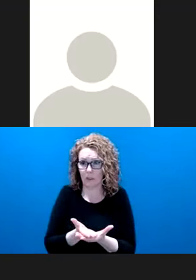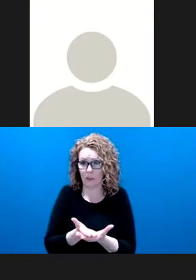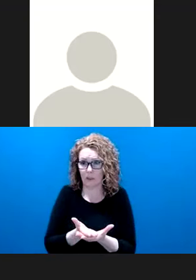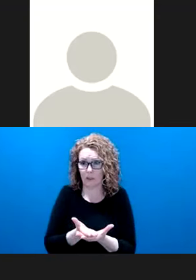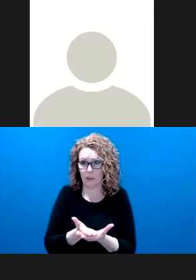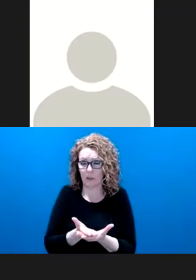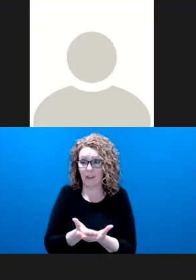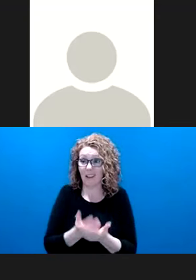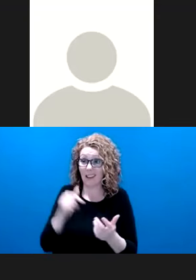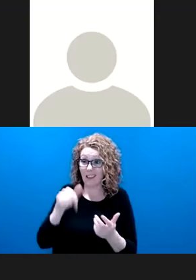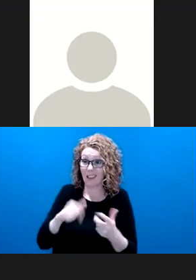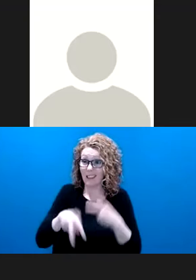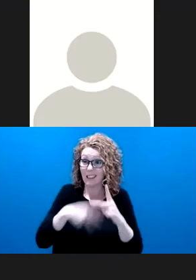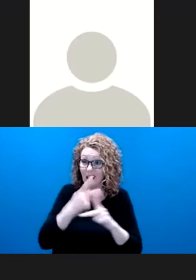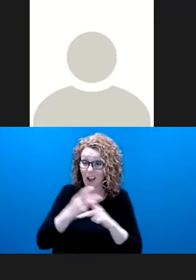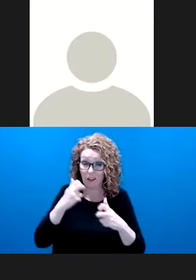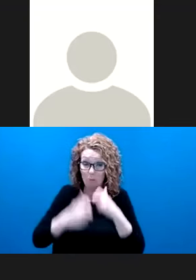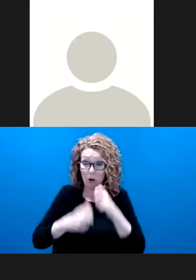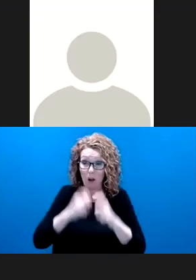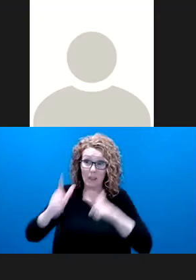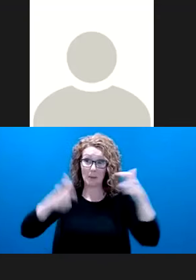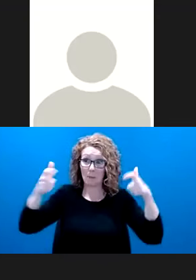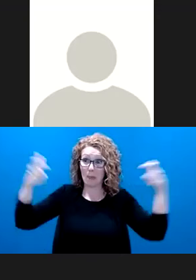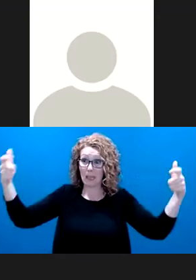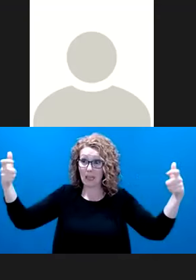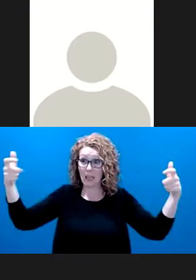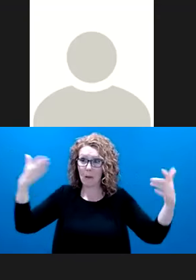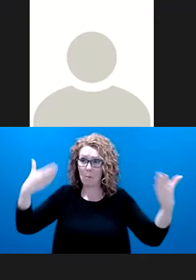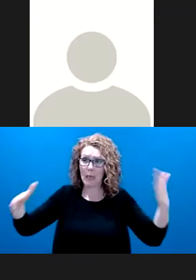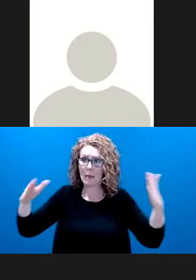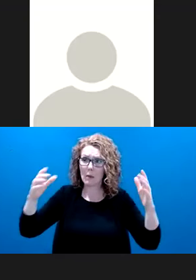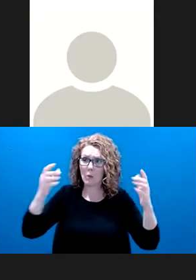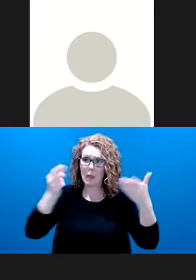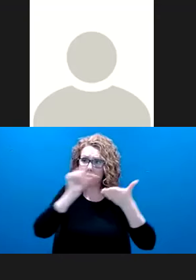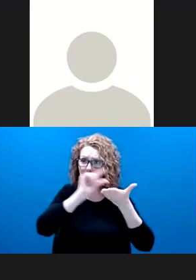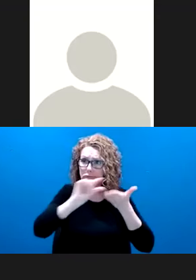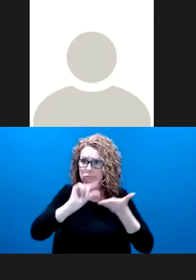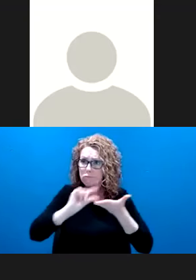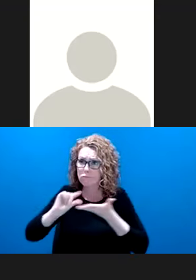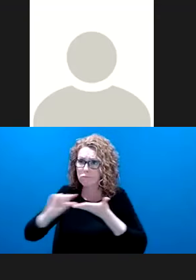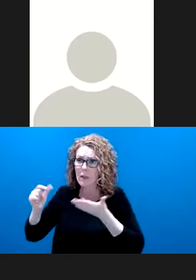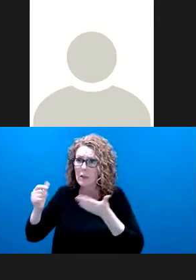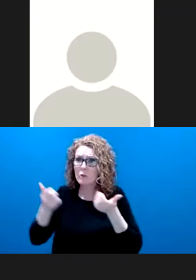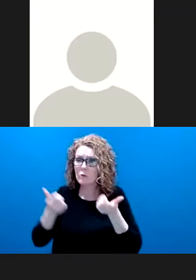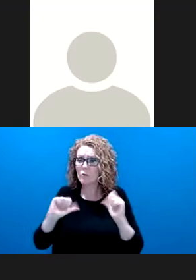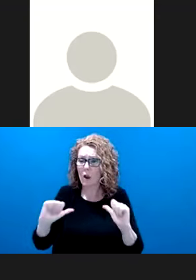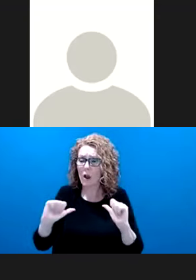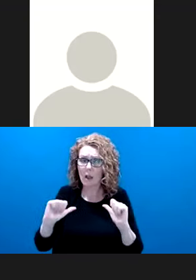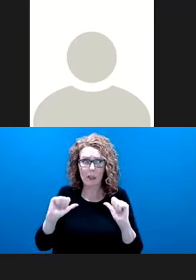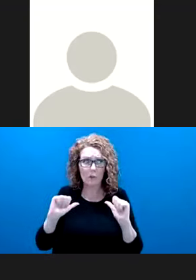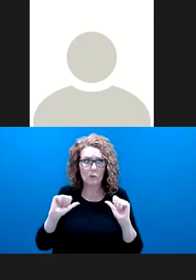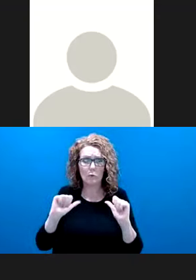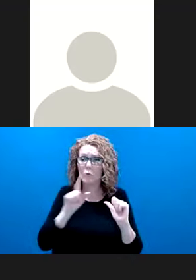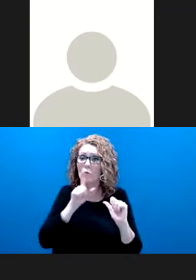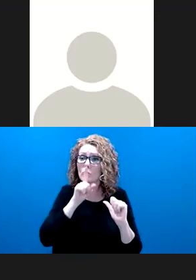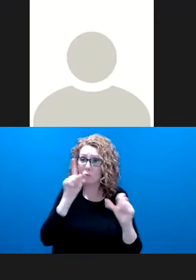small increments so that we can measure that success over time. So that was the point I was trying to make. Will there be anything